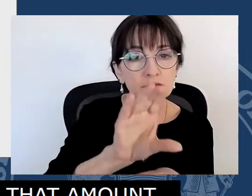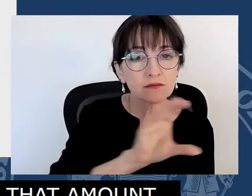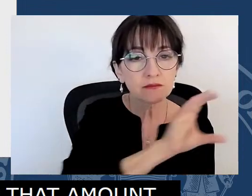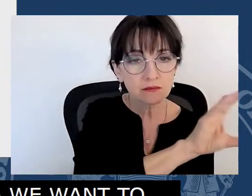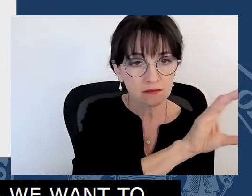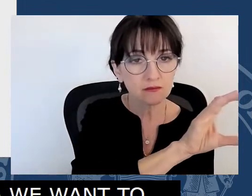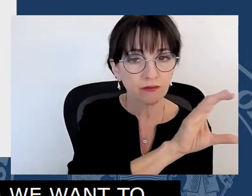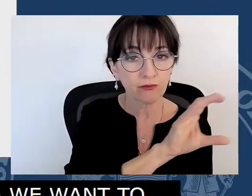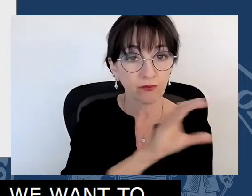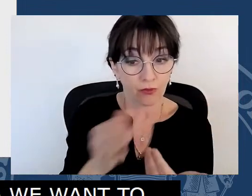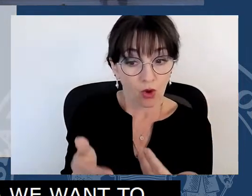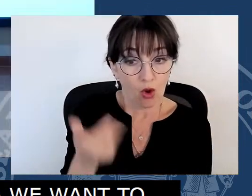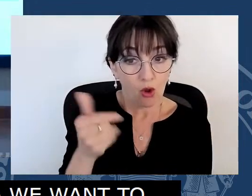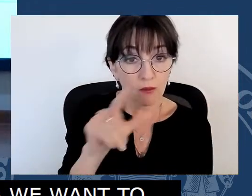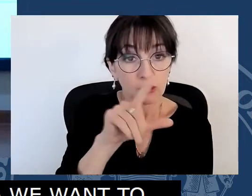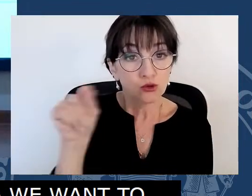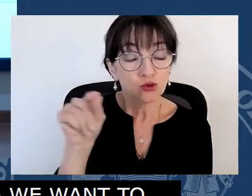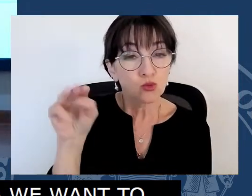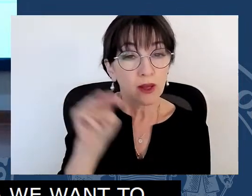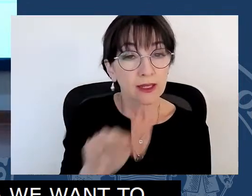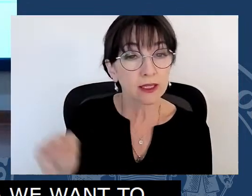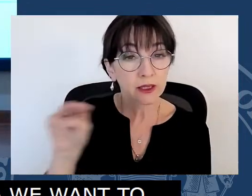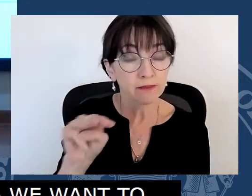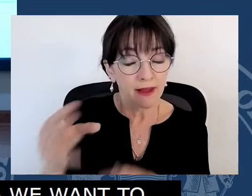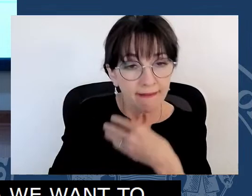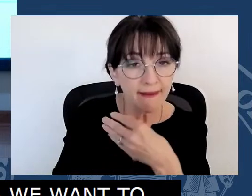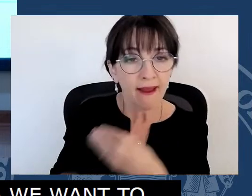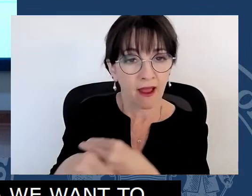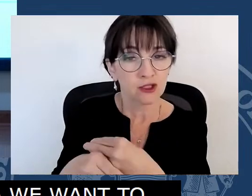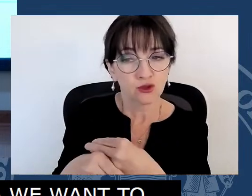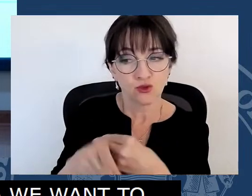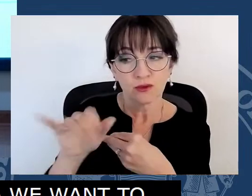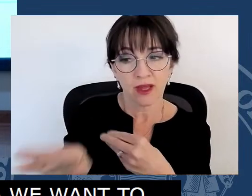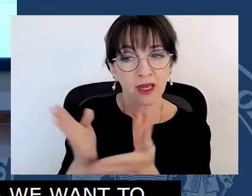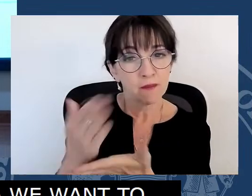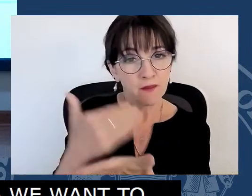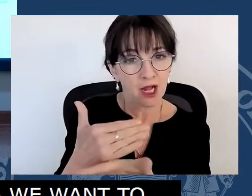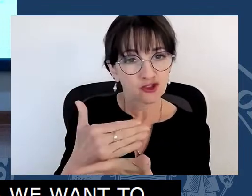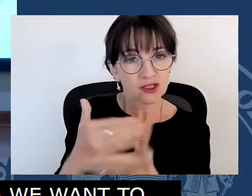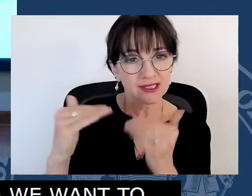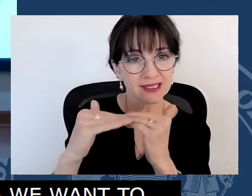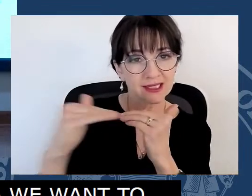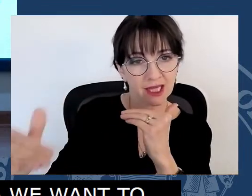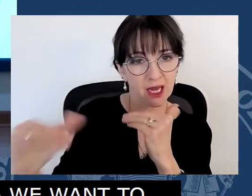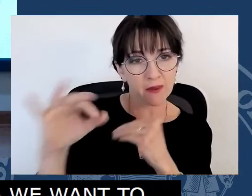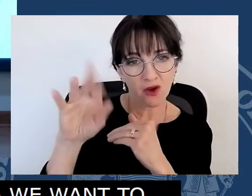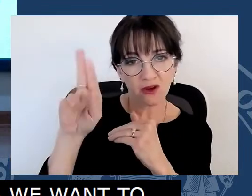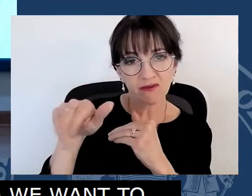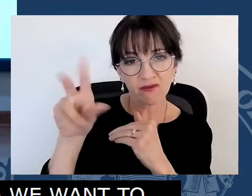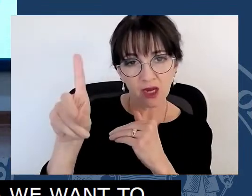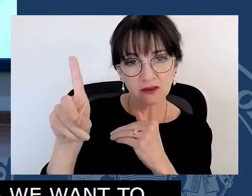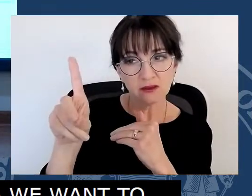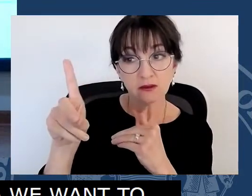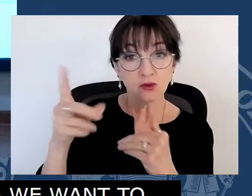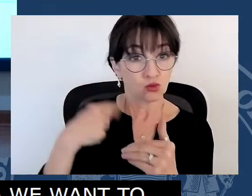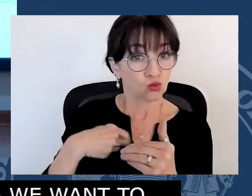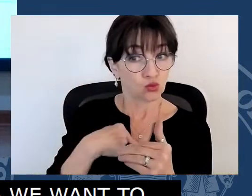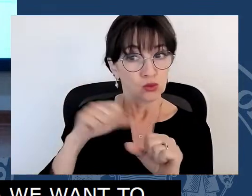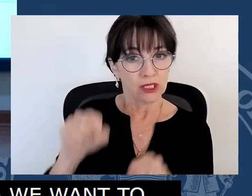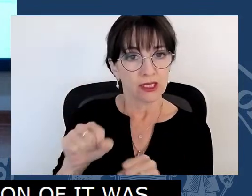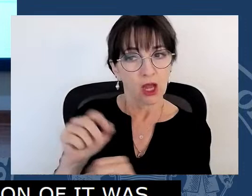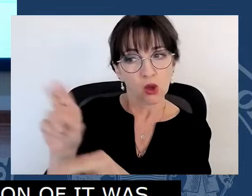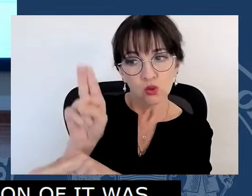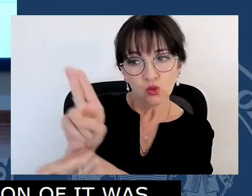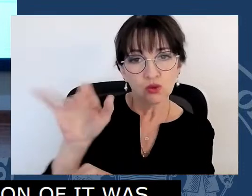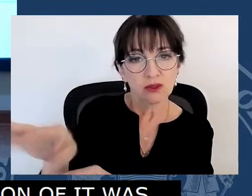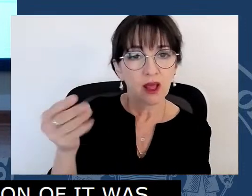Almost 20 million of it was added to the budget stabilization fund. That's a fund that we can go to, like when I first